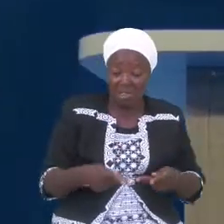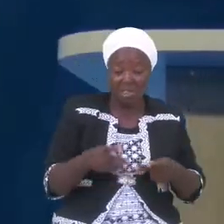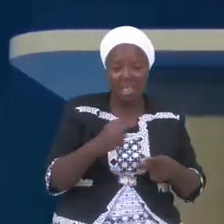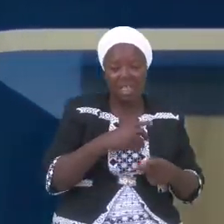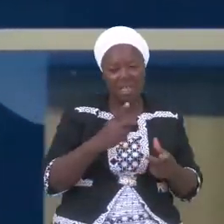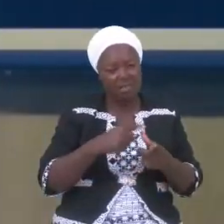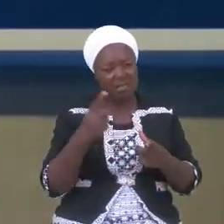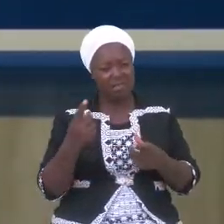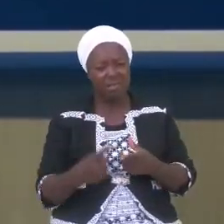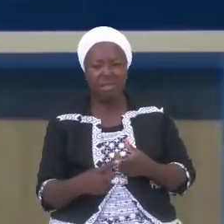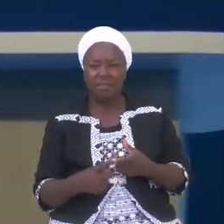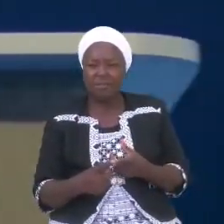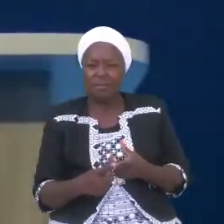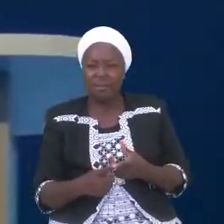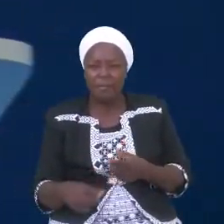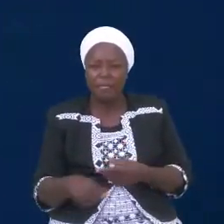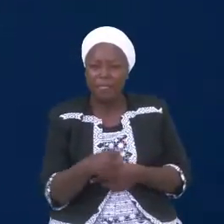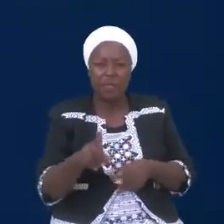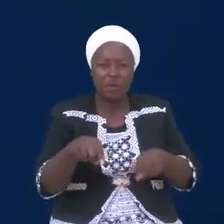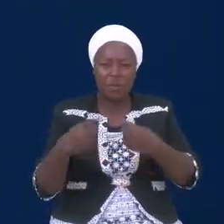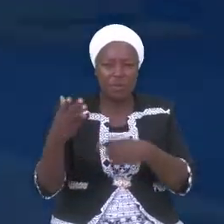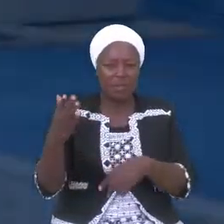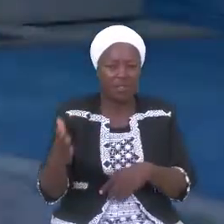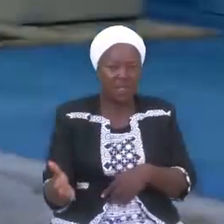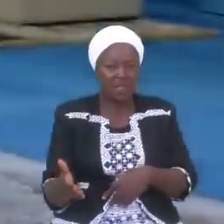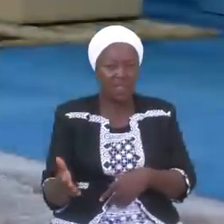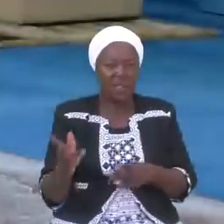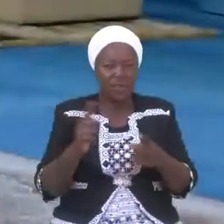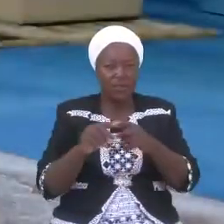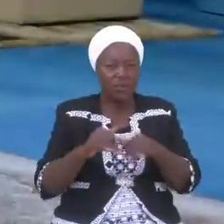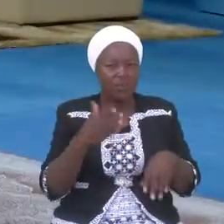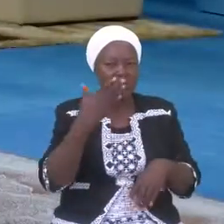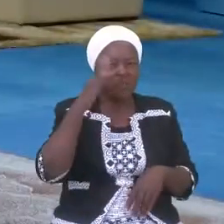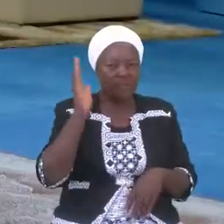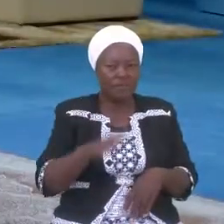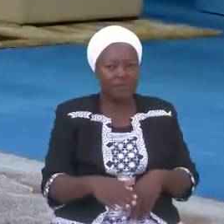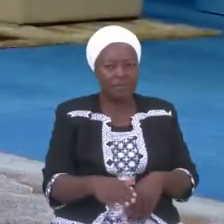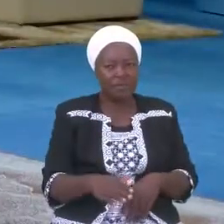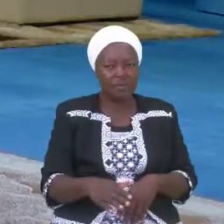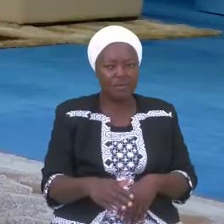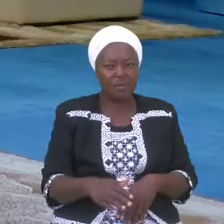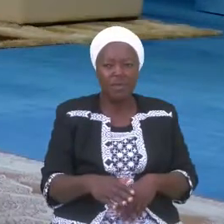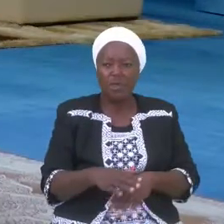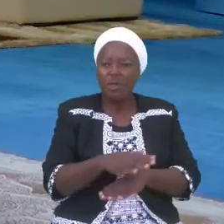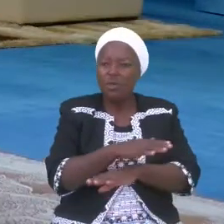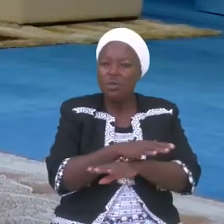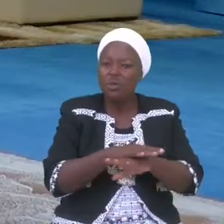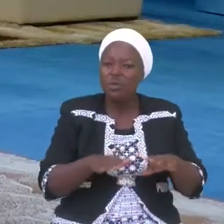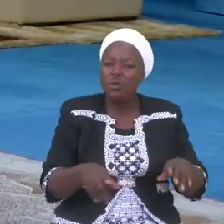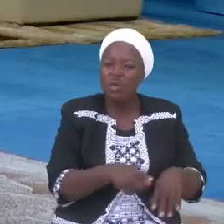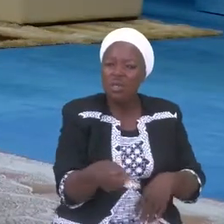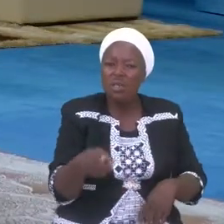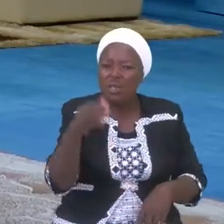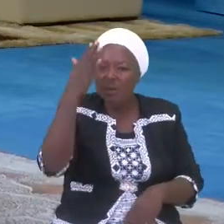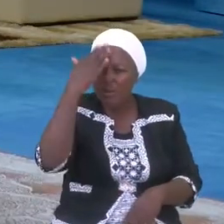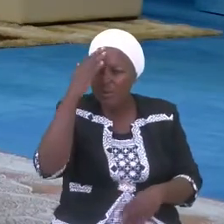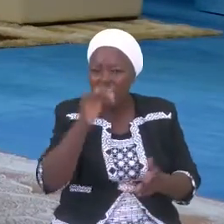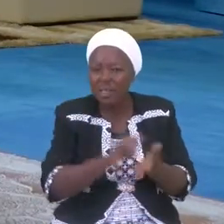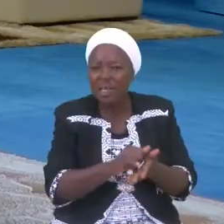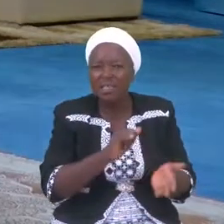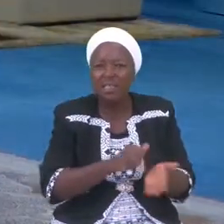then they go there to do evil. Don't they know that it's